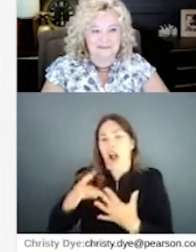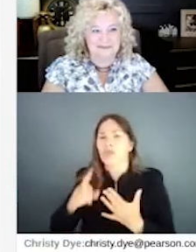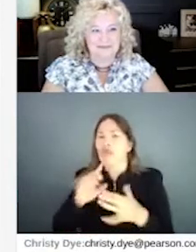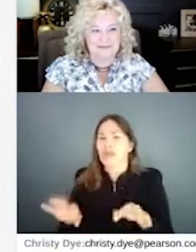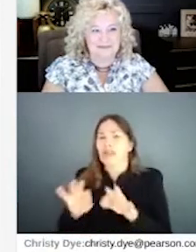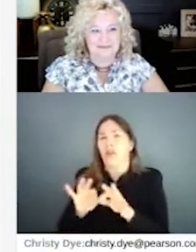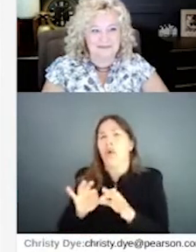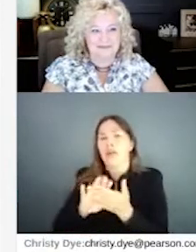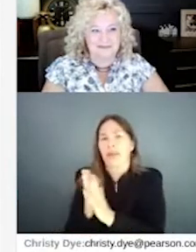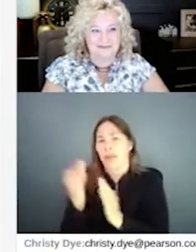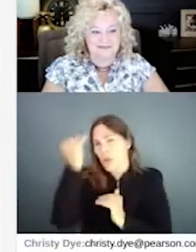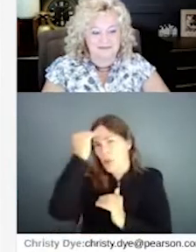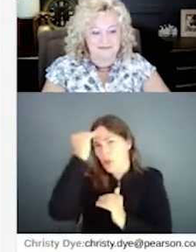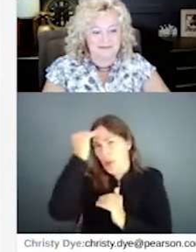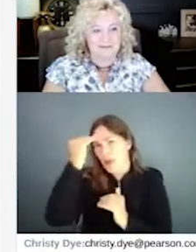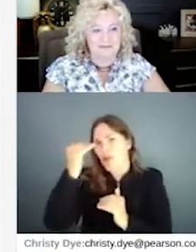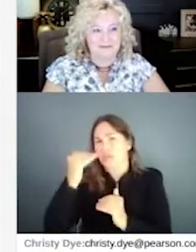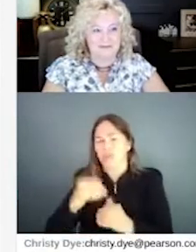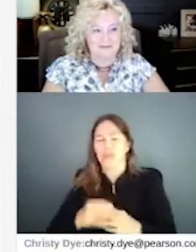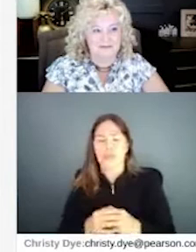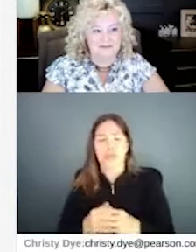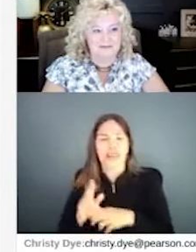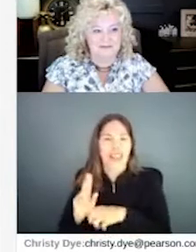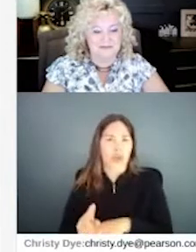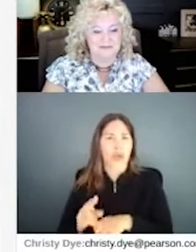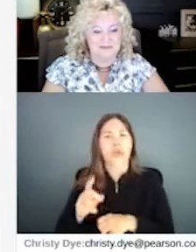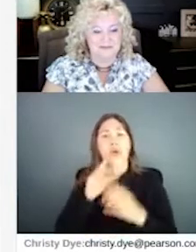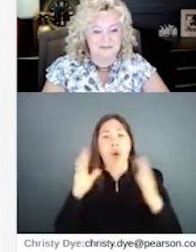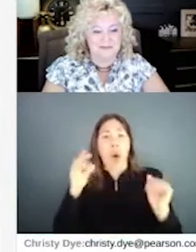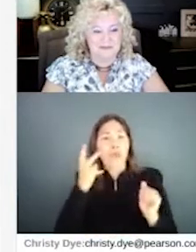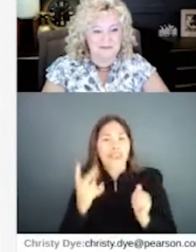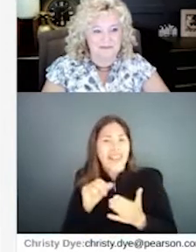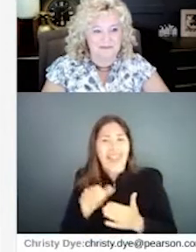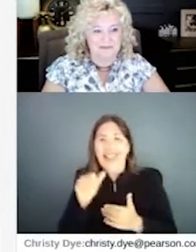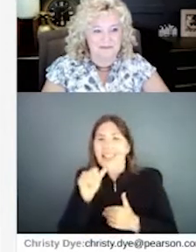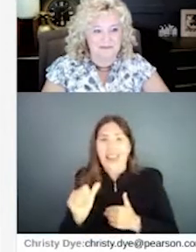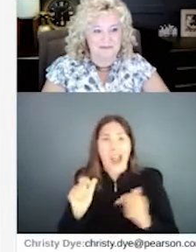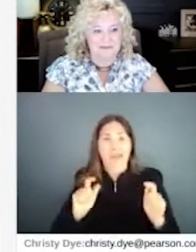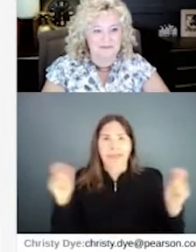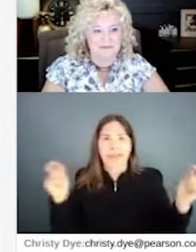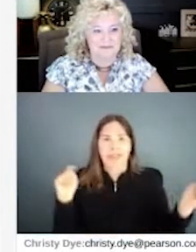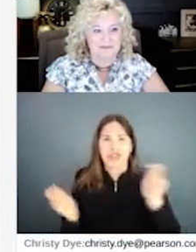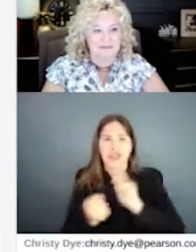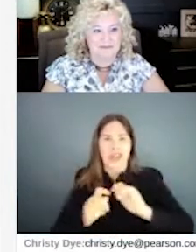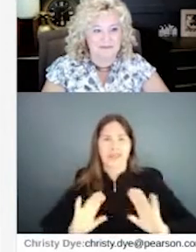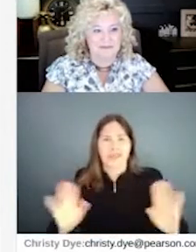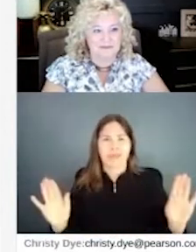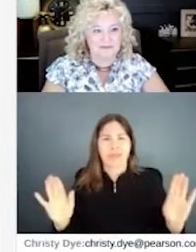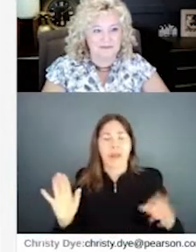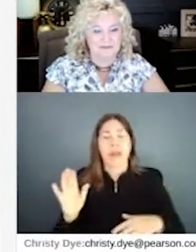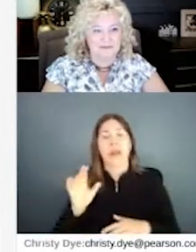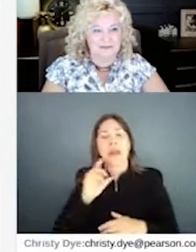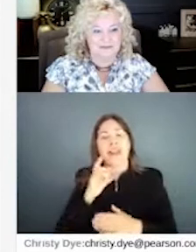candidates become aware of and become familiar with. So I hope that you see that these are not massive changes, right?